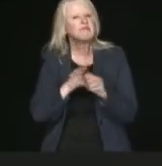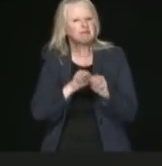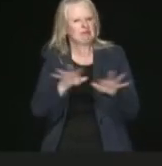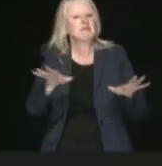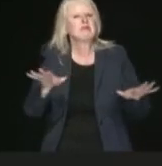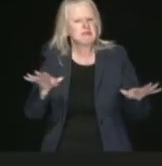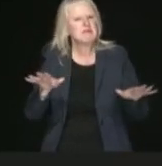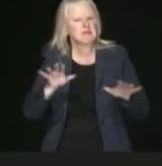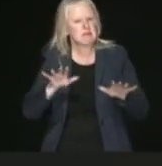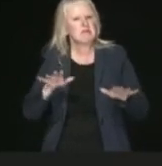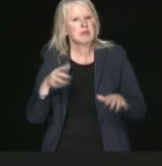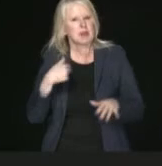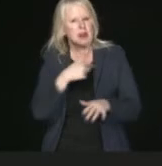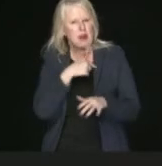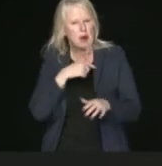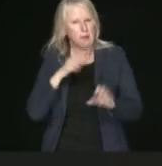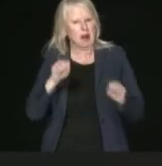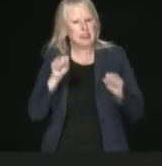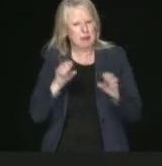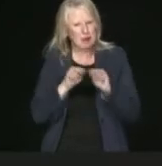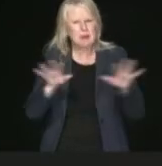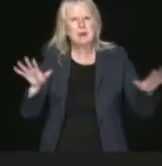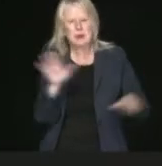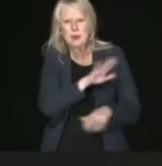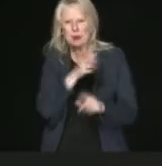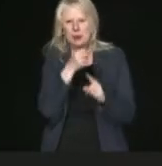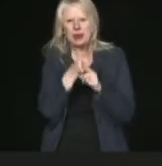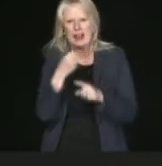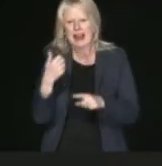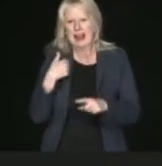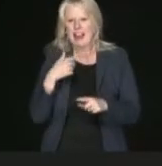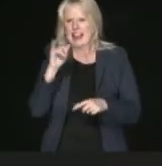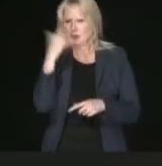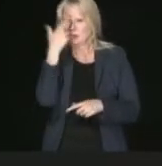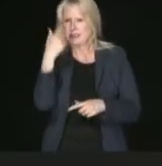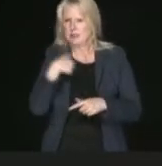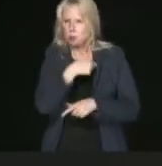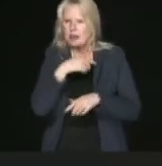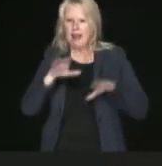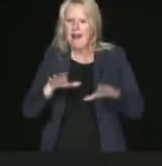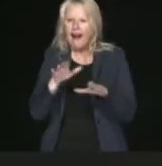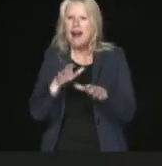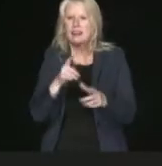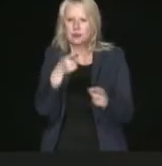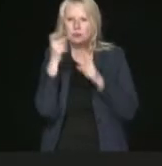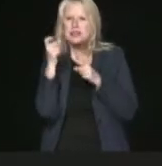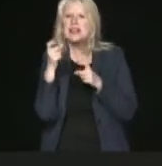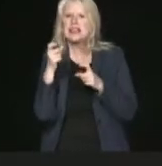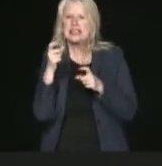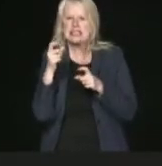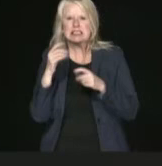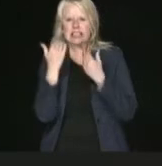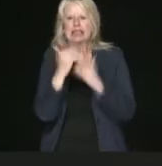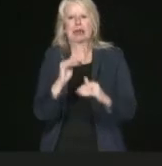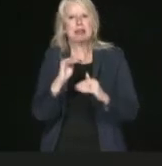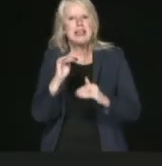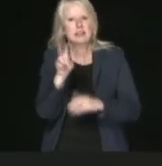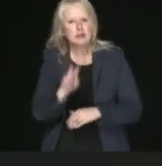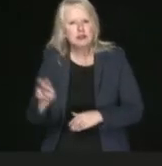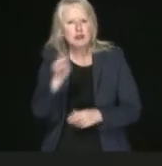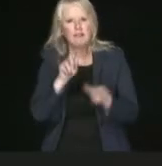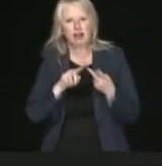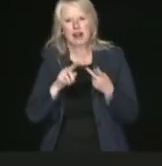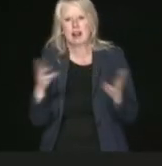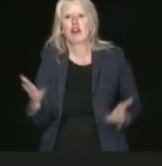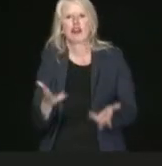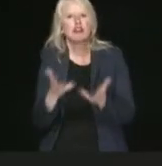potential for a greater impact across the country. And that's why we acted quickly to limit people's movements and encourage